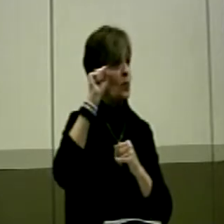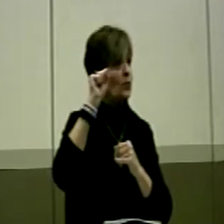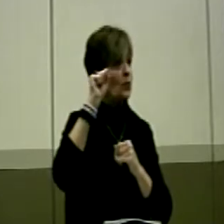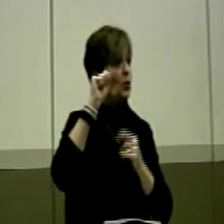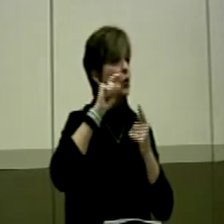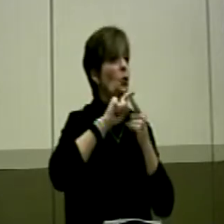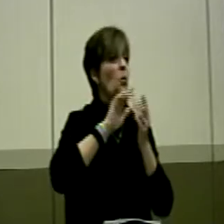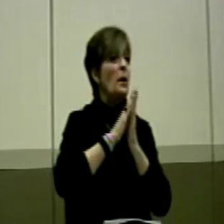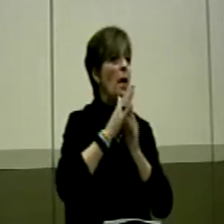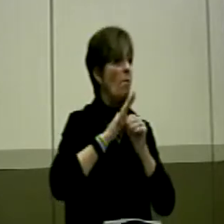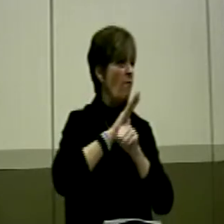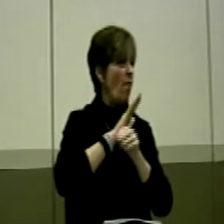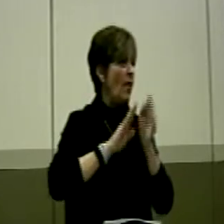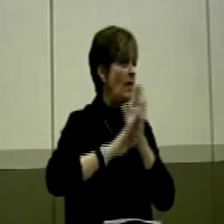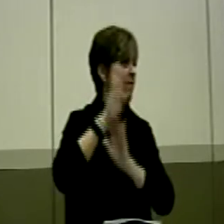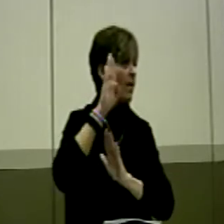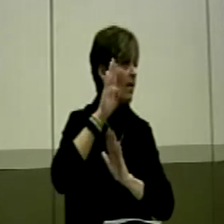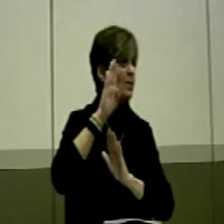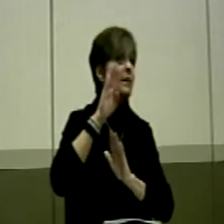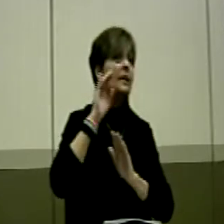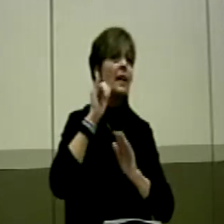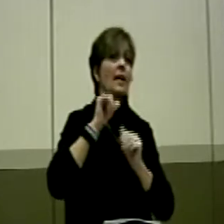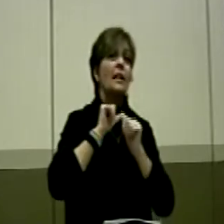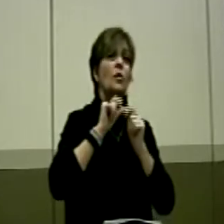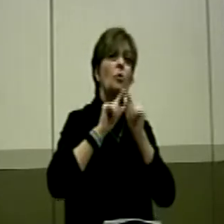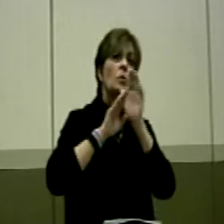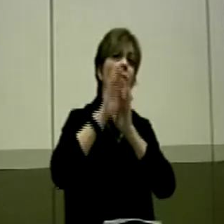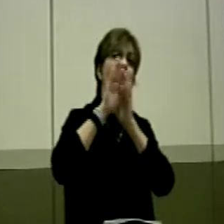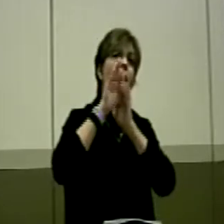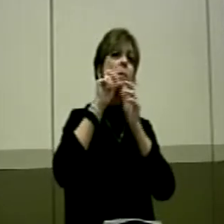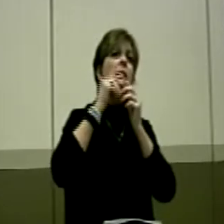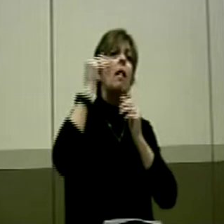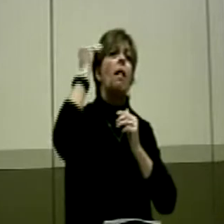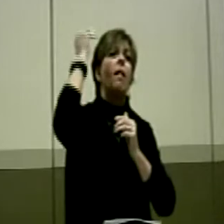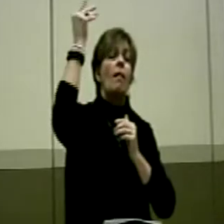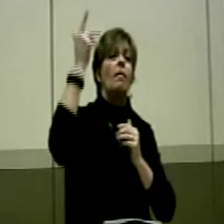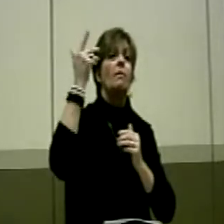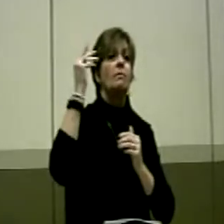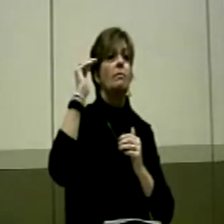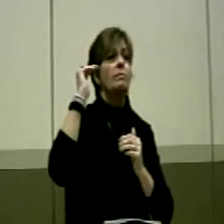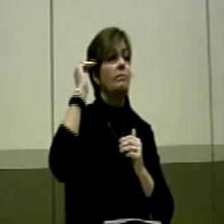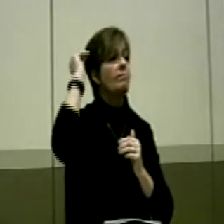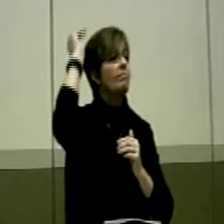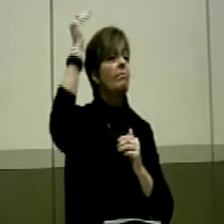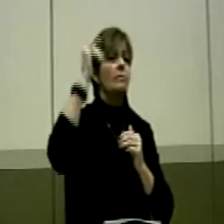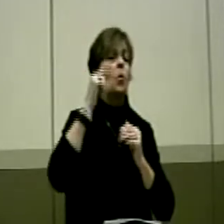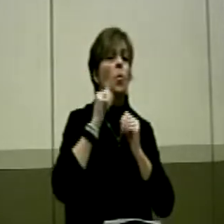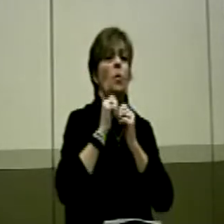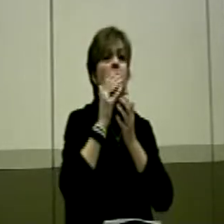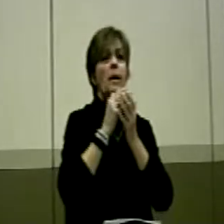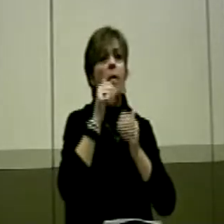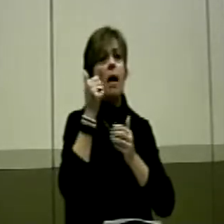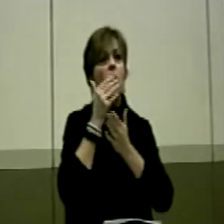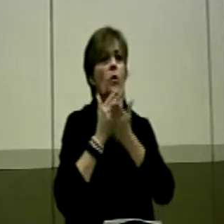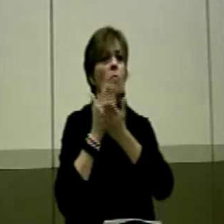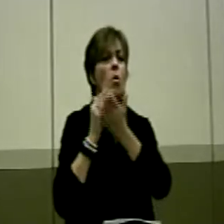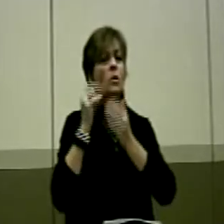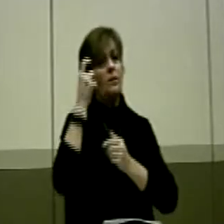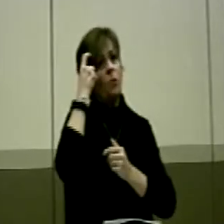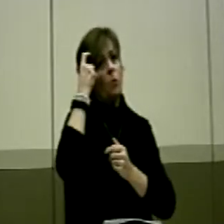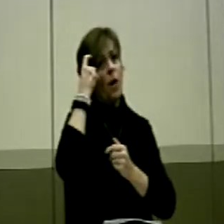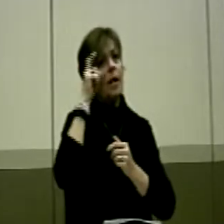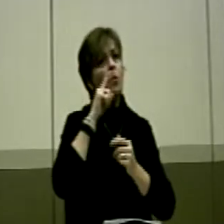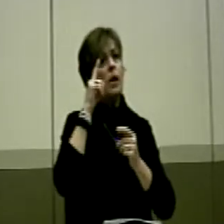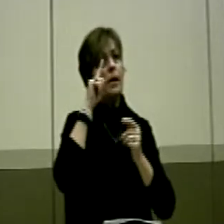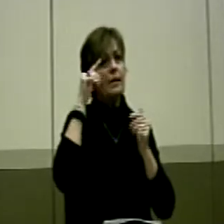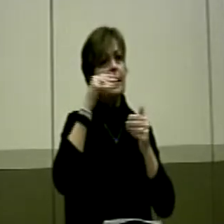continues to develop into a later age compared to some of the other components of the brain. And it really deals with some of those, the higher order problem solving skills